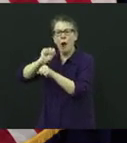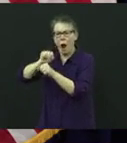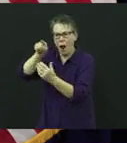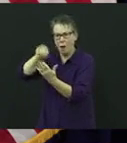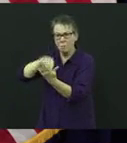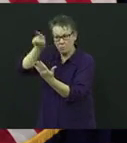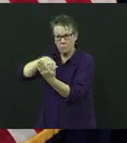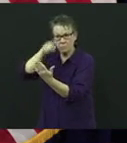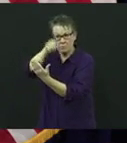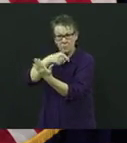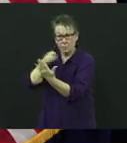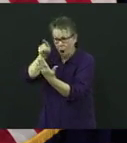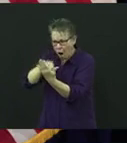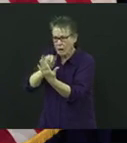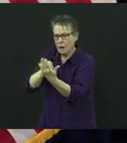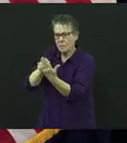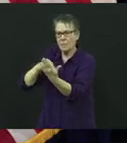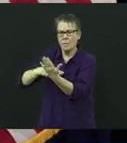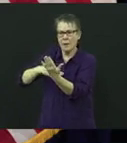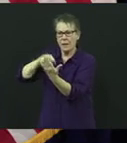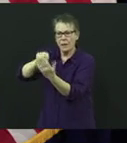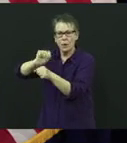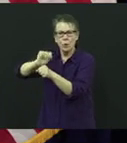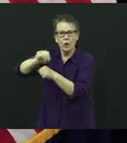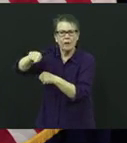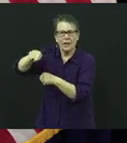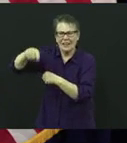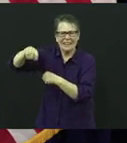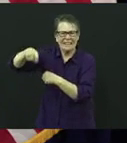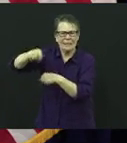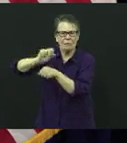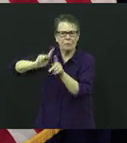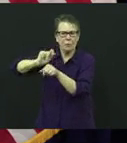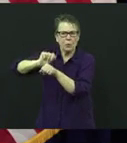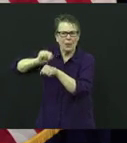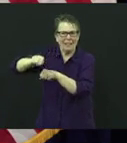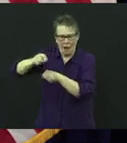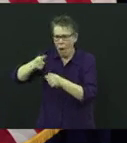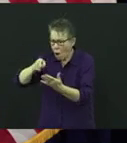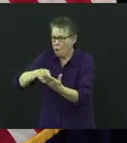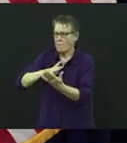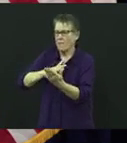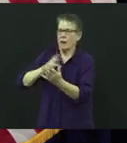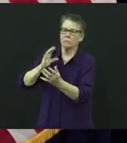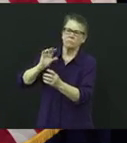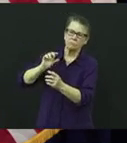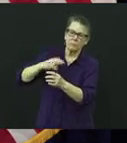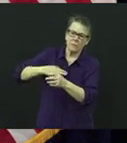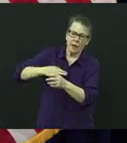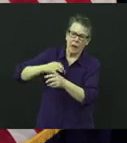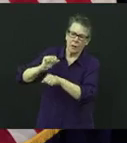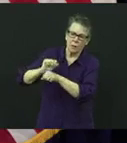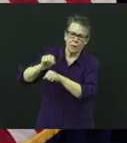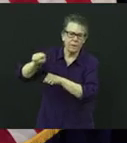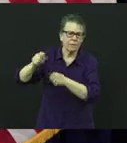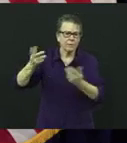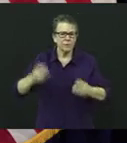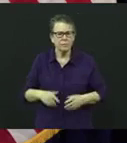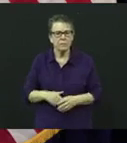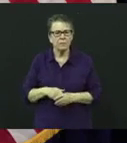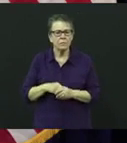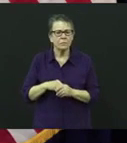contacted by more and more essential employers, the number of available jobs is increasing. Since yesterday, the number